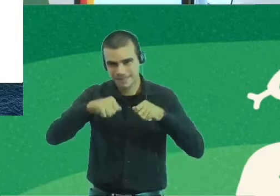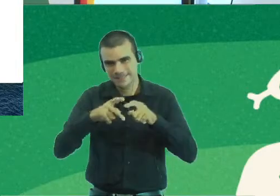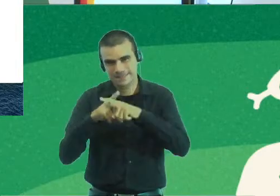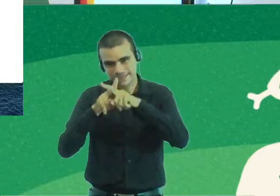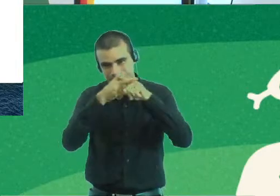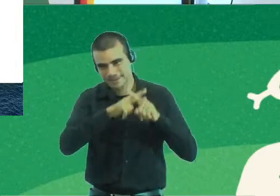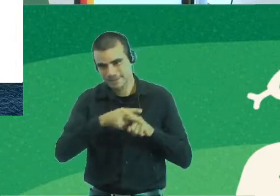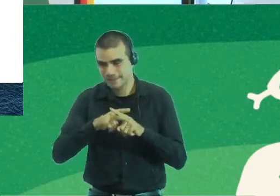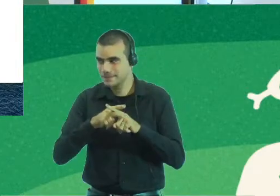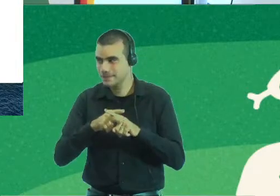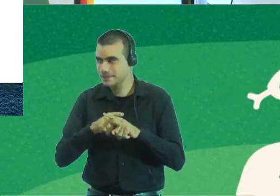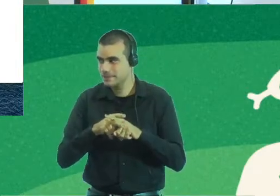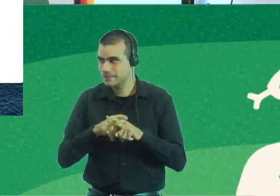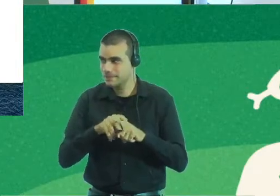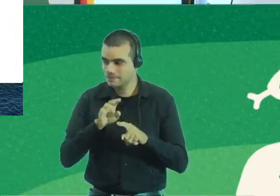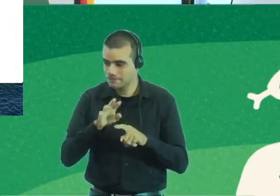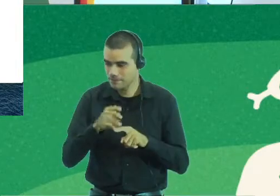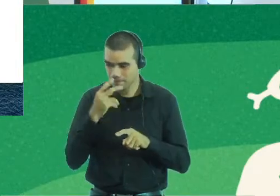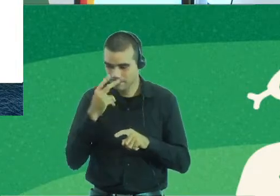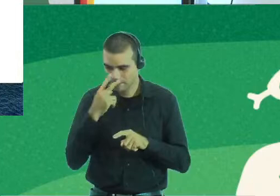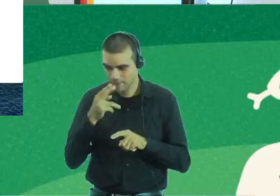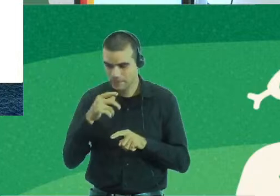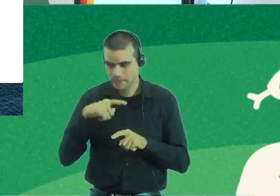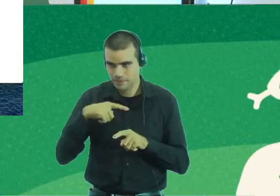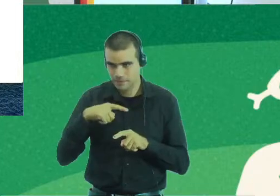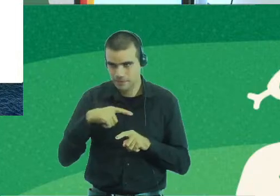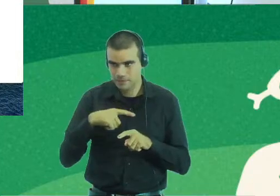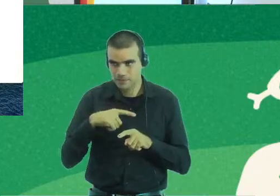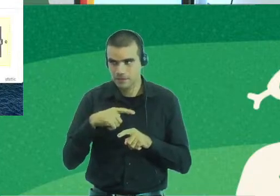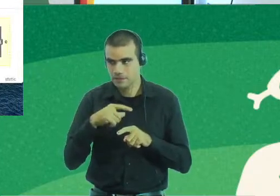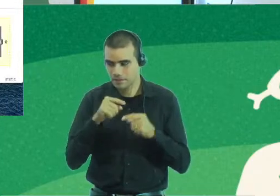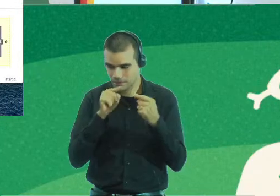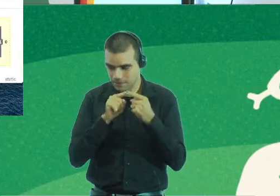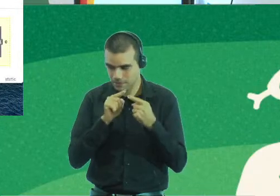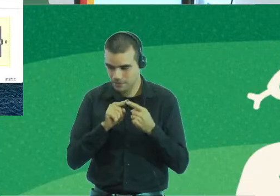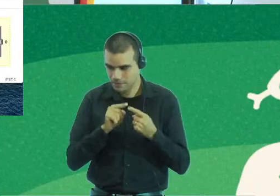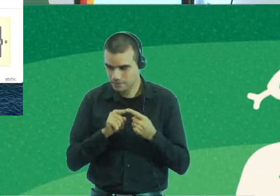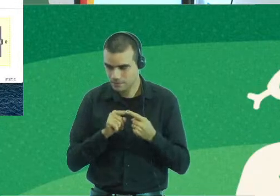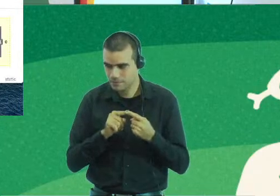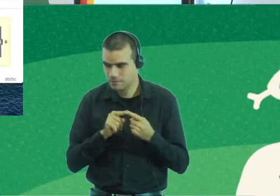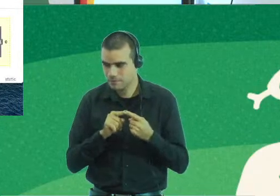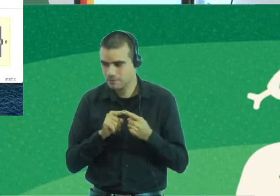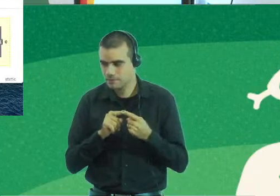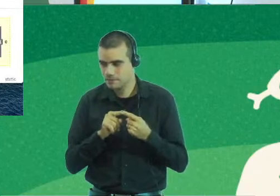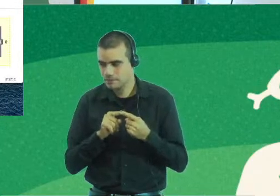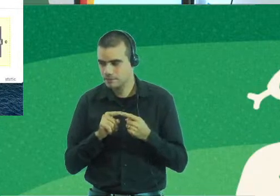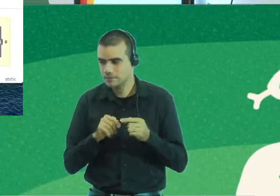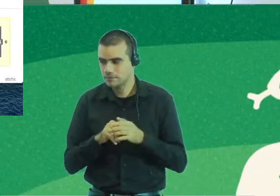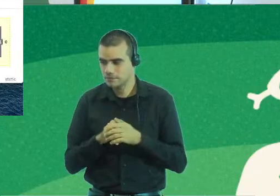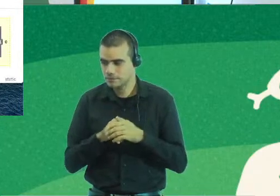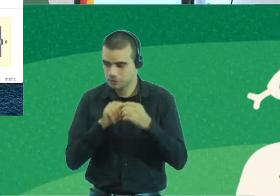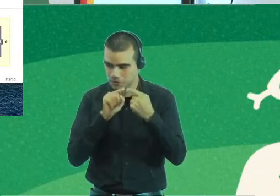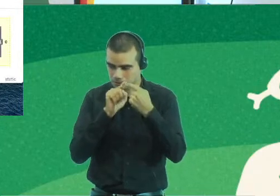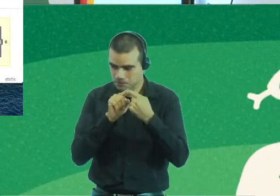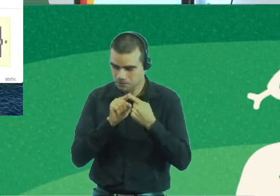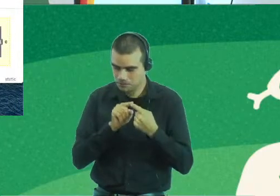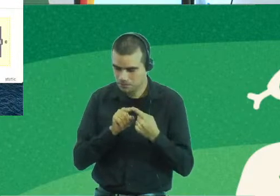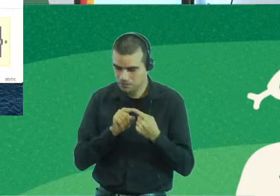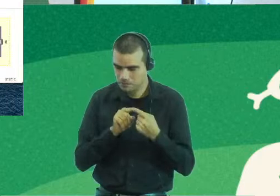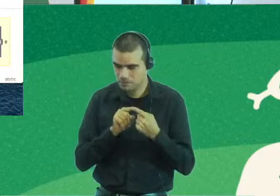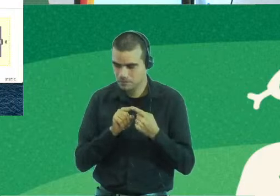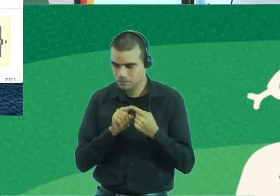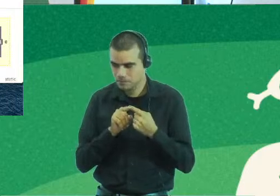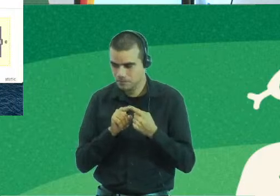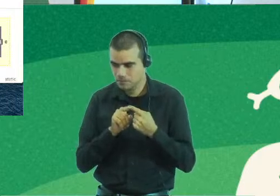these supported tokens for parsing. And we basically just have to match this to this string right here. So we want October 31st,